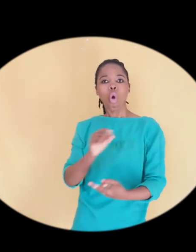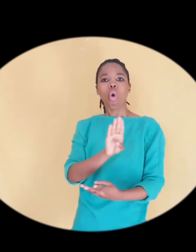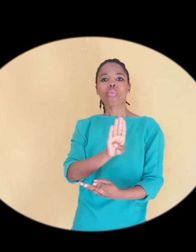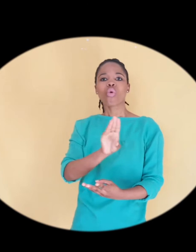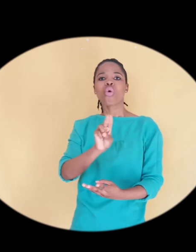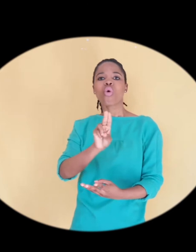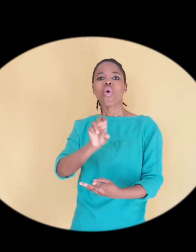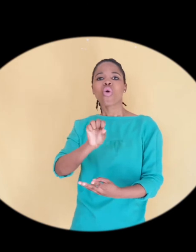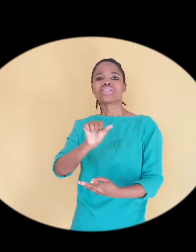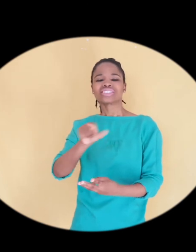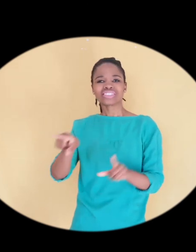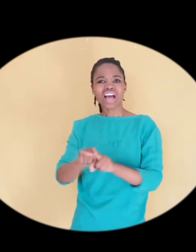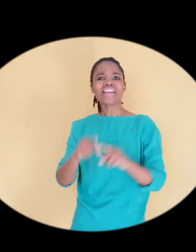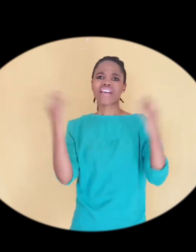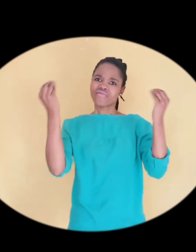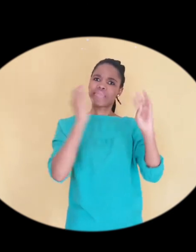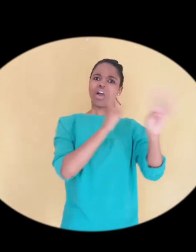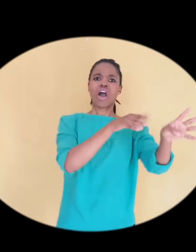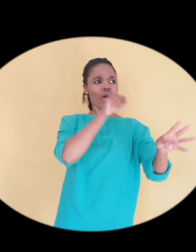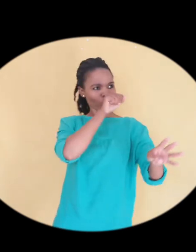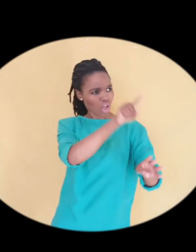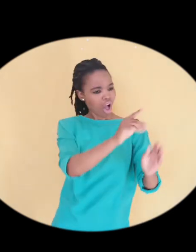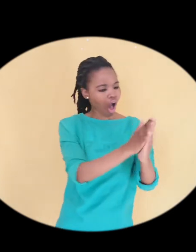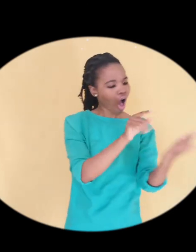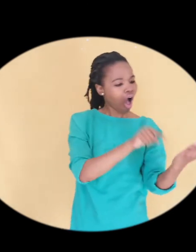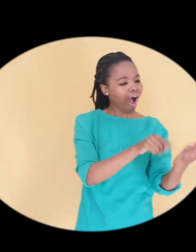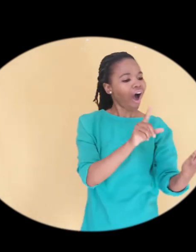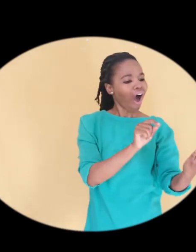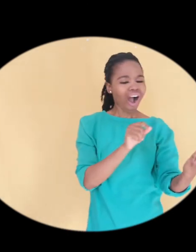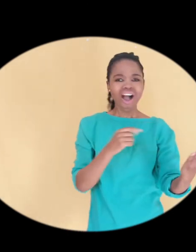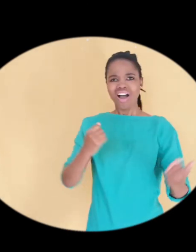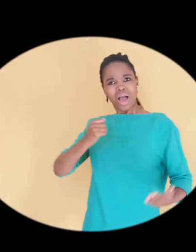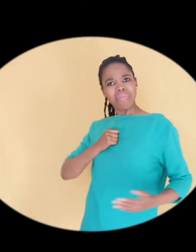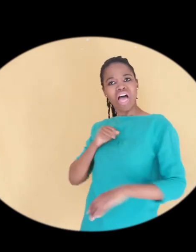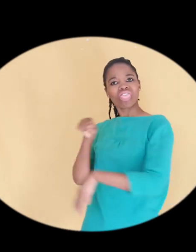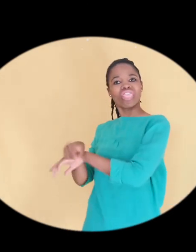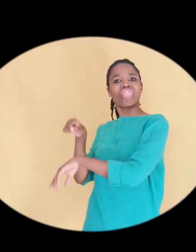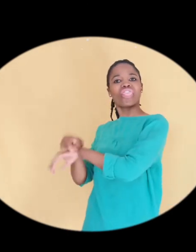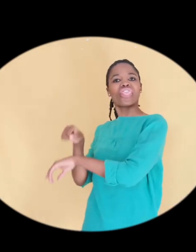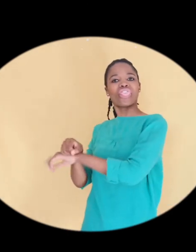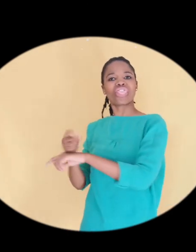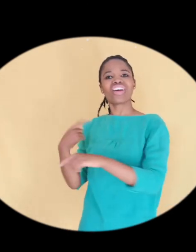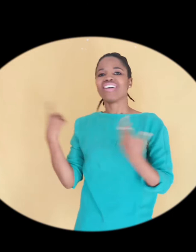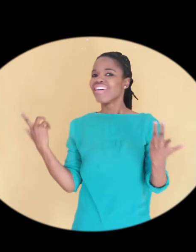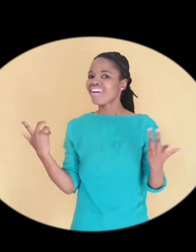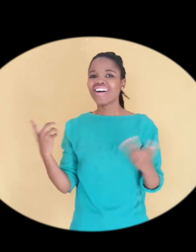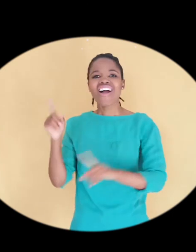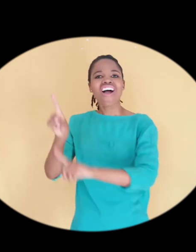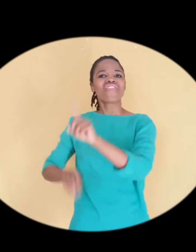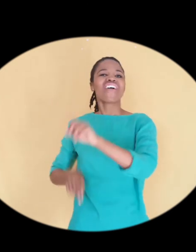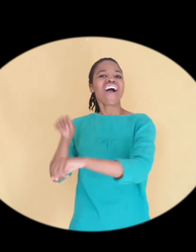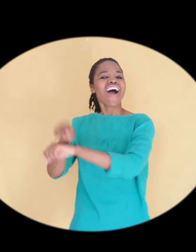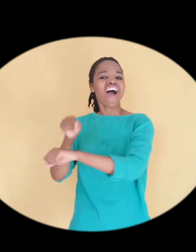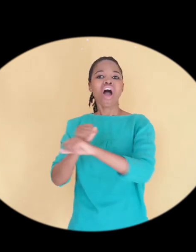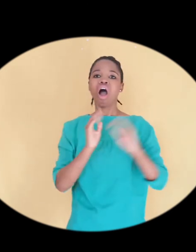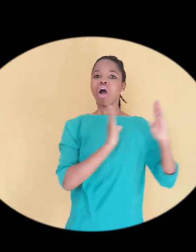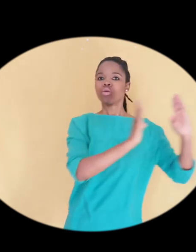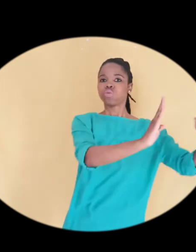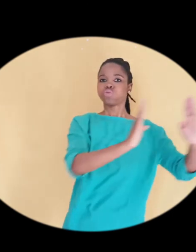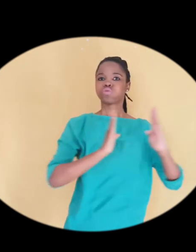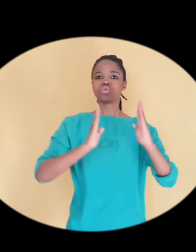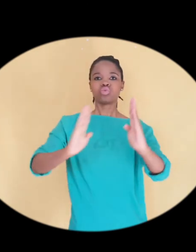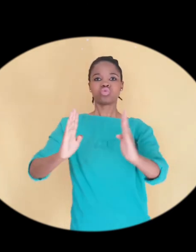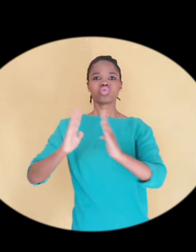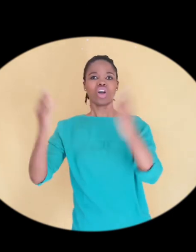Dubusani, who's, those are people. And then there's your book also. So it's not for us. Those platforms are